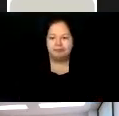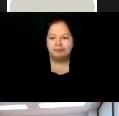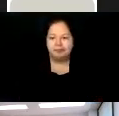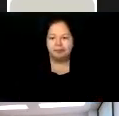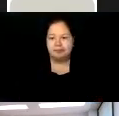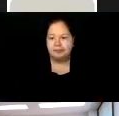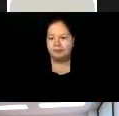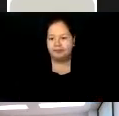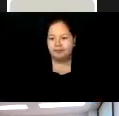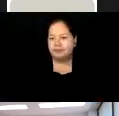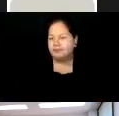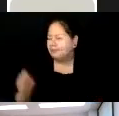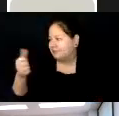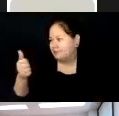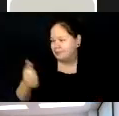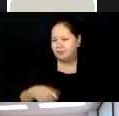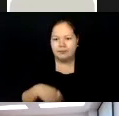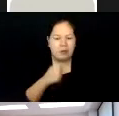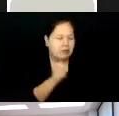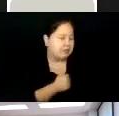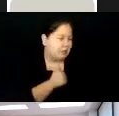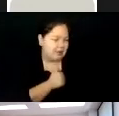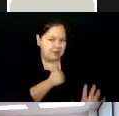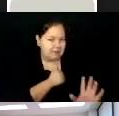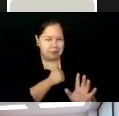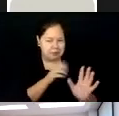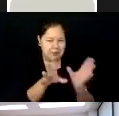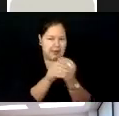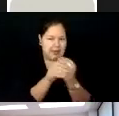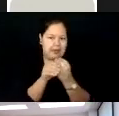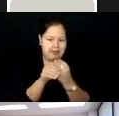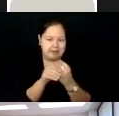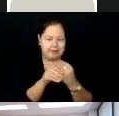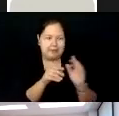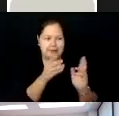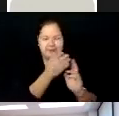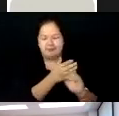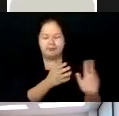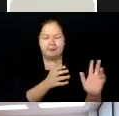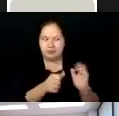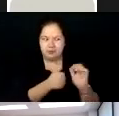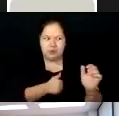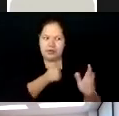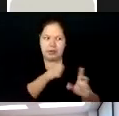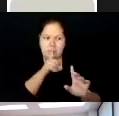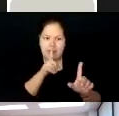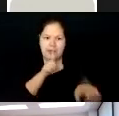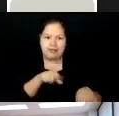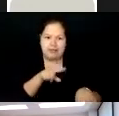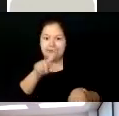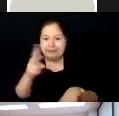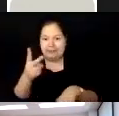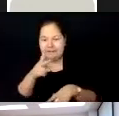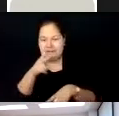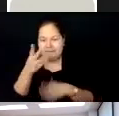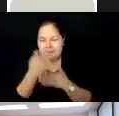Yeah. Oh, I'm sorry. Just to build on that. Sorry, Avanti, just to answer the second part of the question, which I just